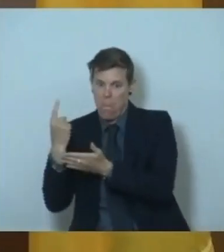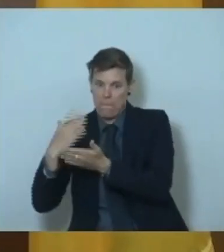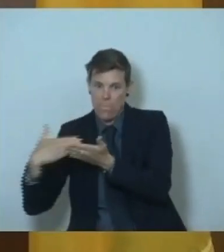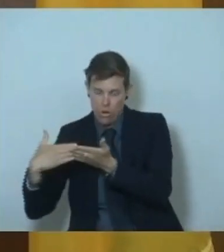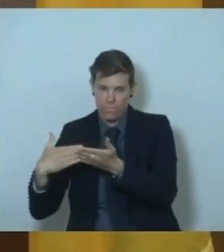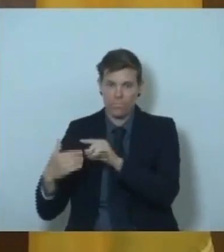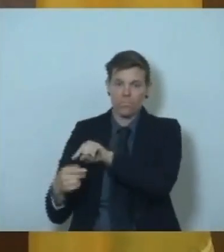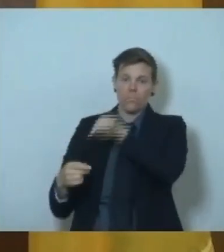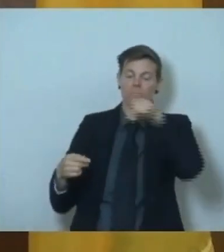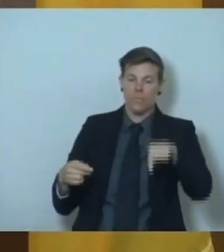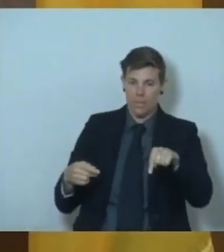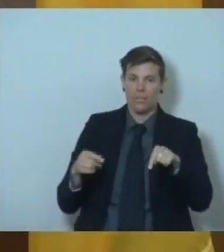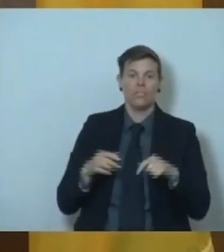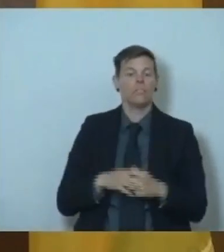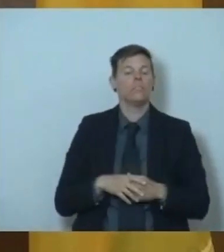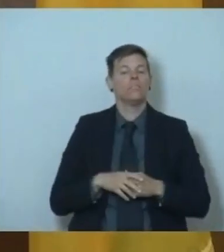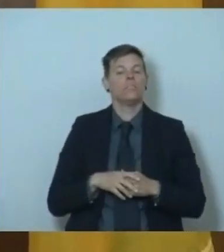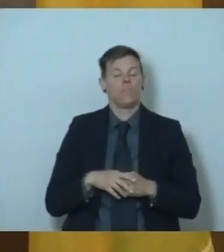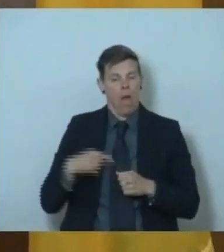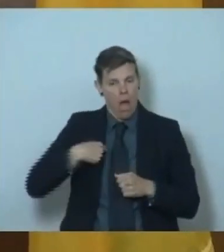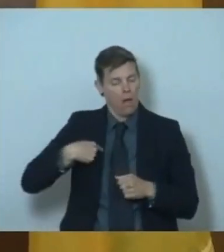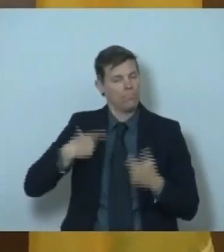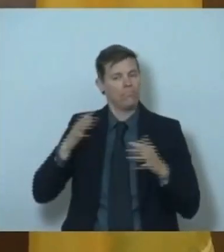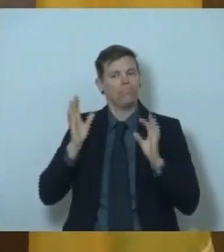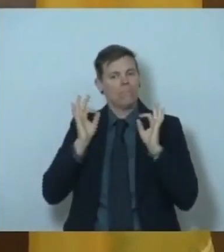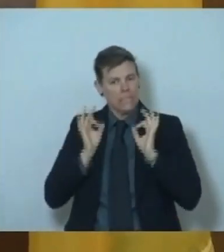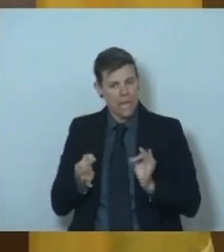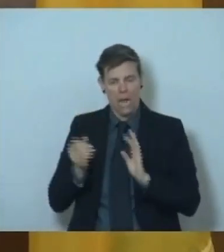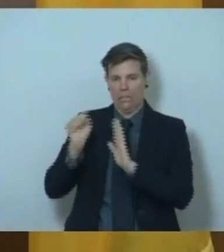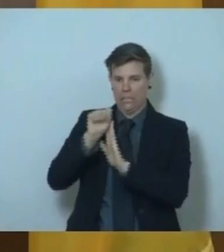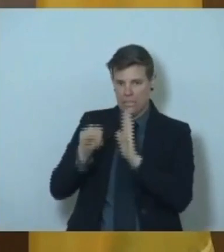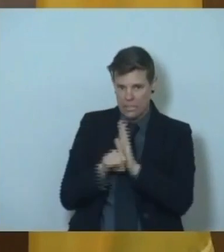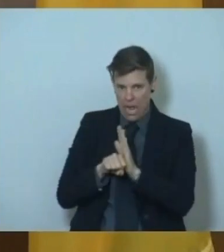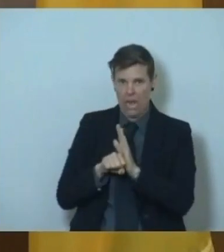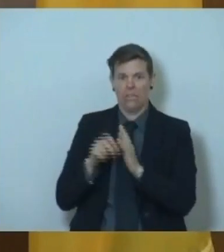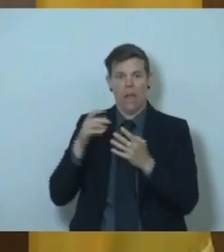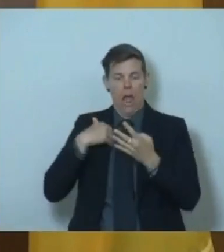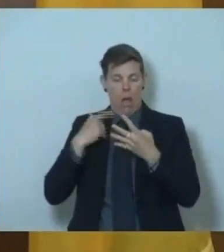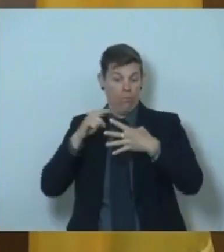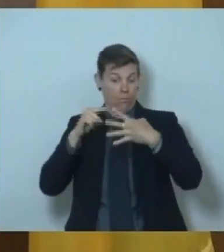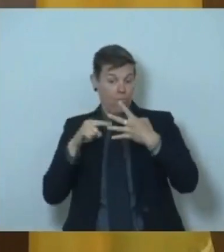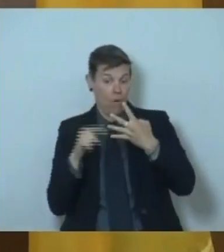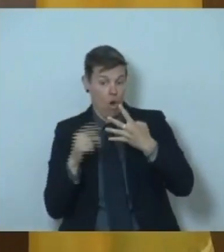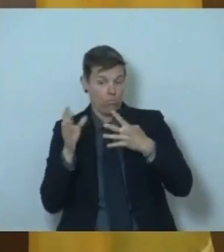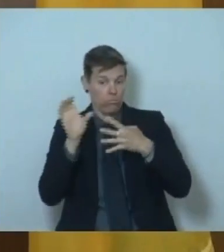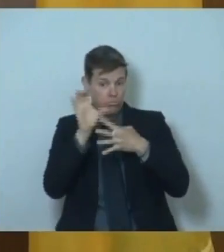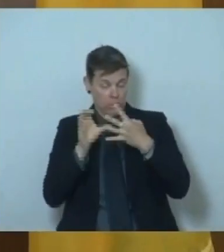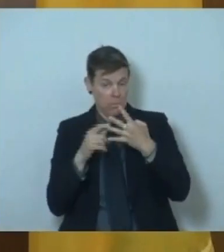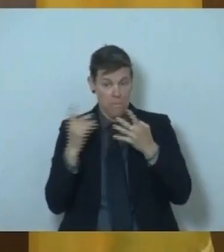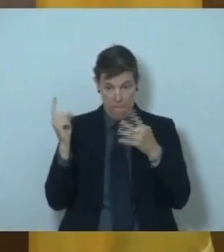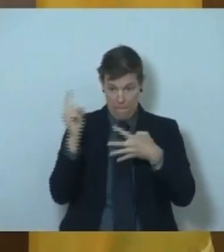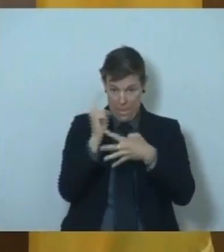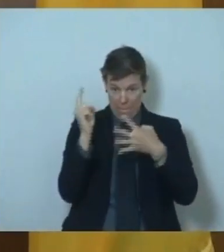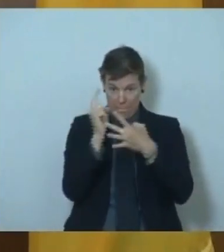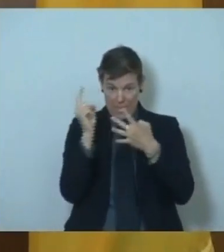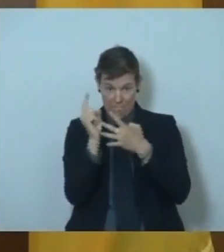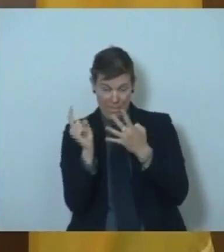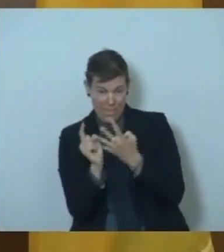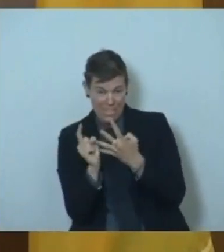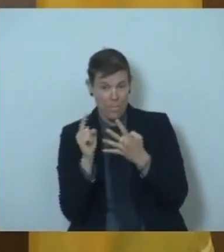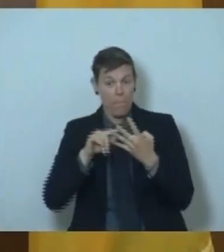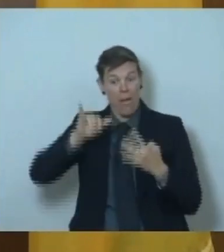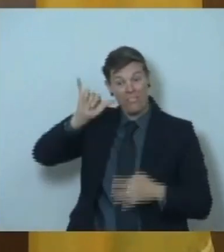our gating criteria as a state. Elephant Butte poses, I believe, based on what we know